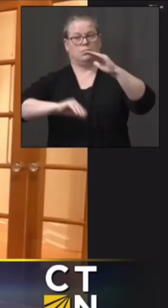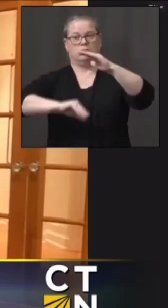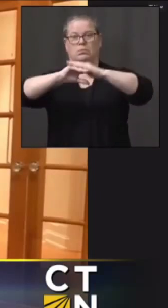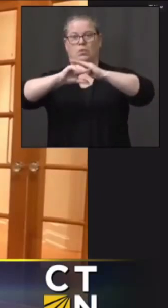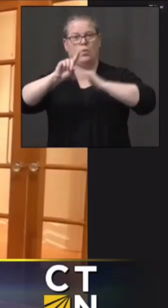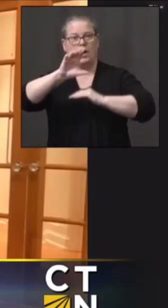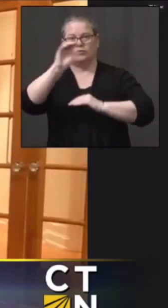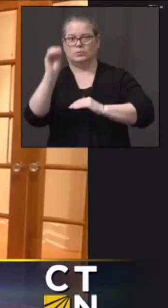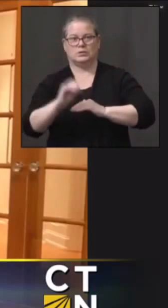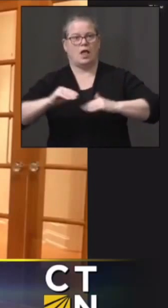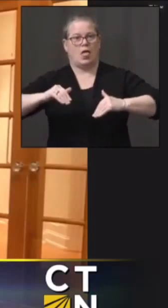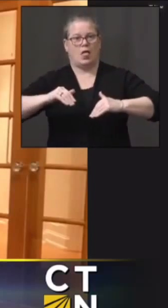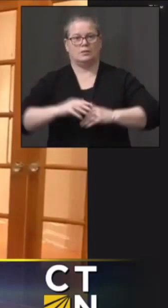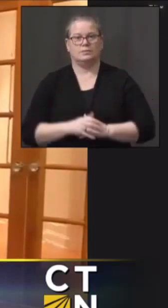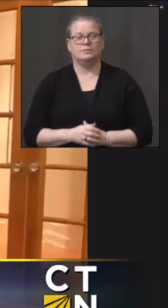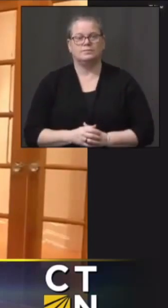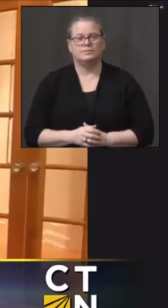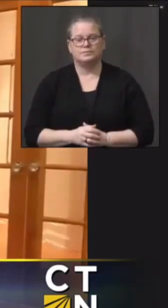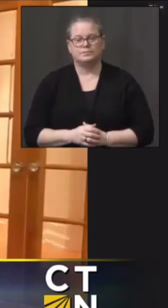ICUs?